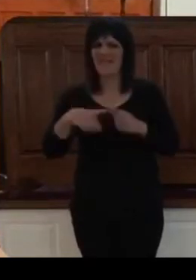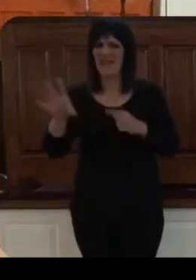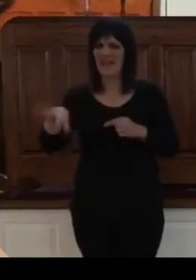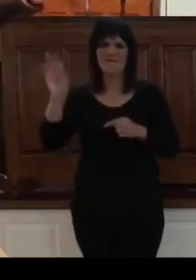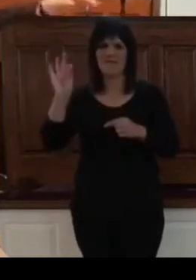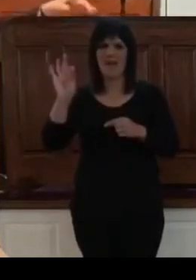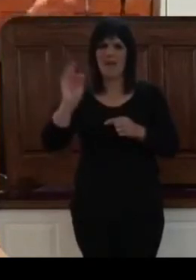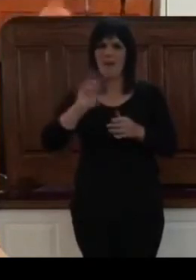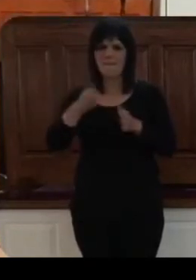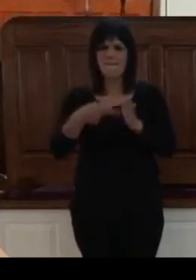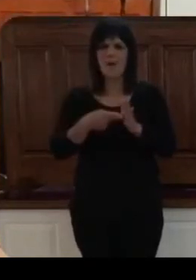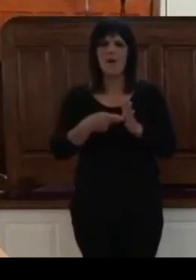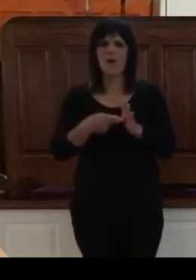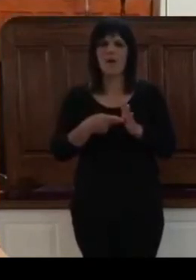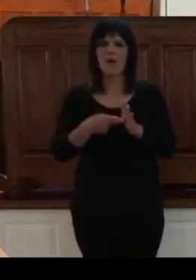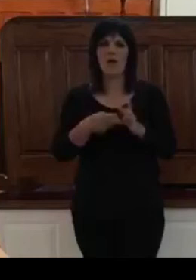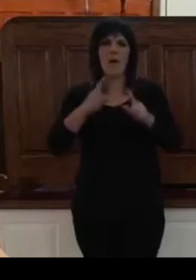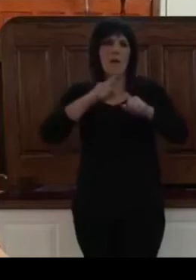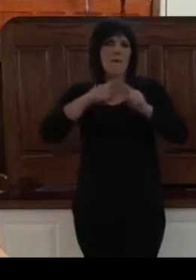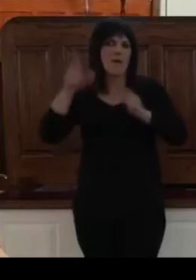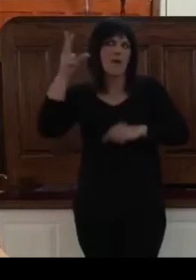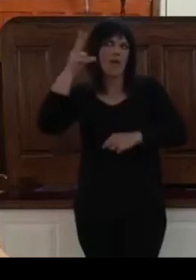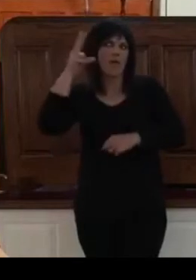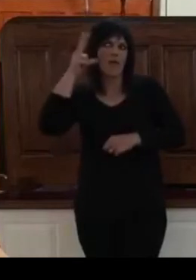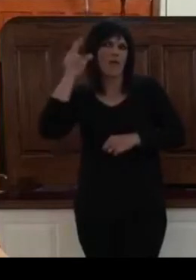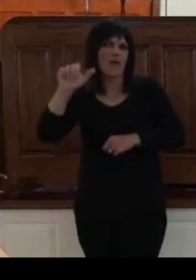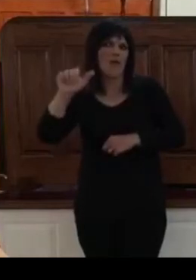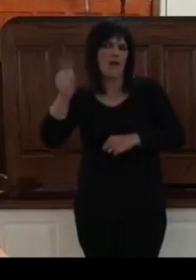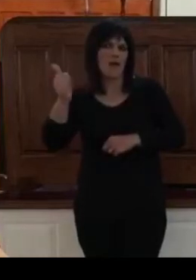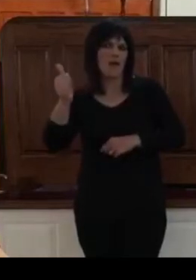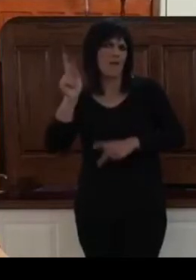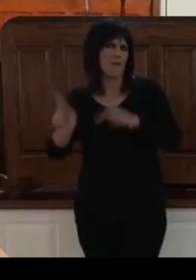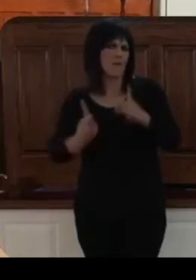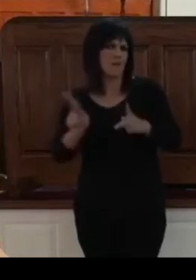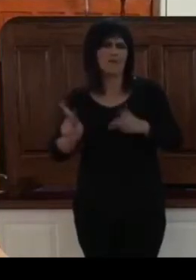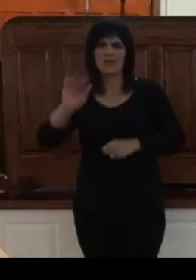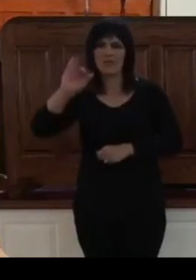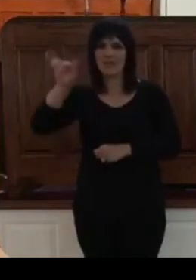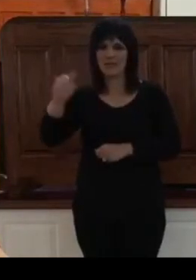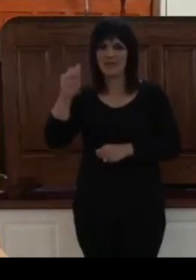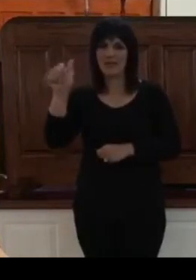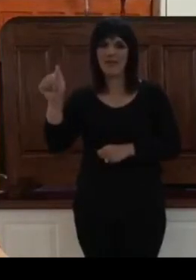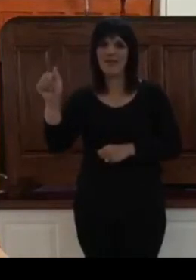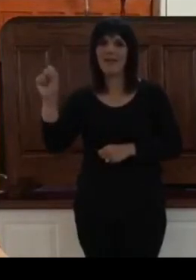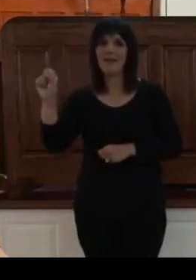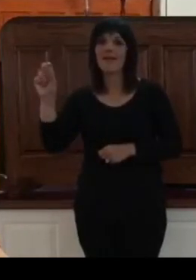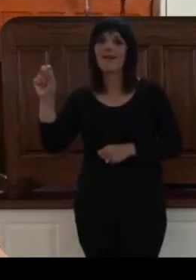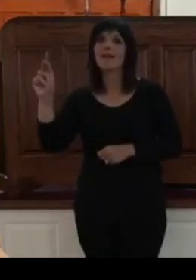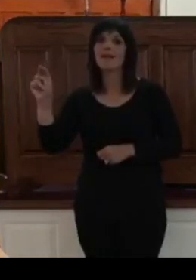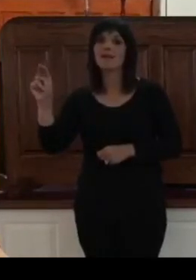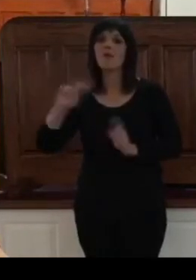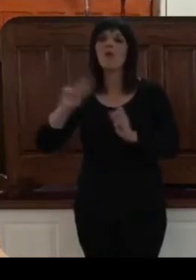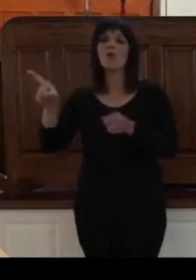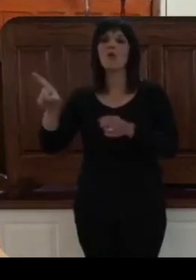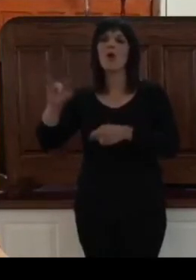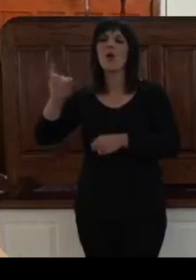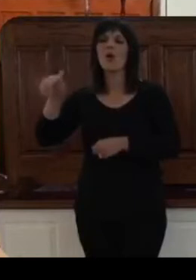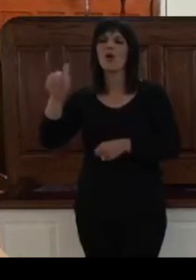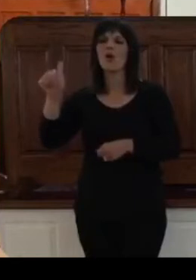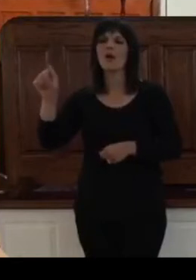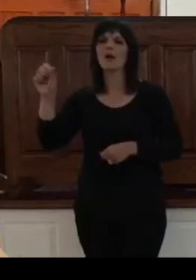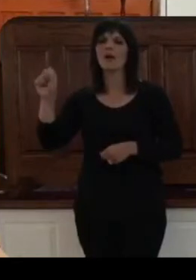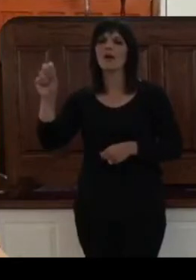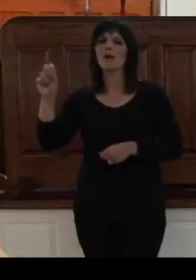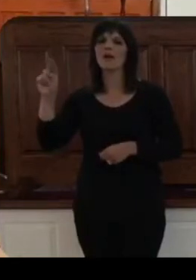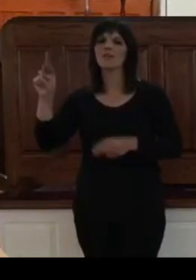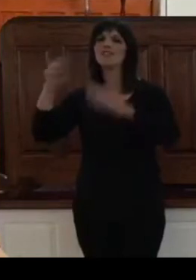but they hear, hey, this guy, one of our people, Jason, I think they're staying at Jason's house. Let's go get Jason. Let's go see if they're there. Well, they don't